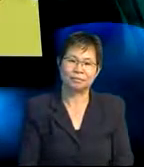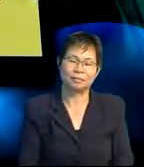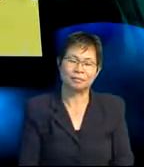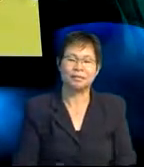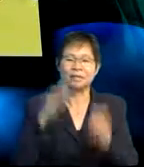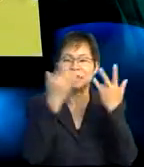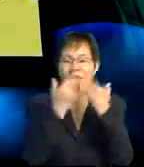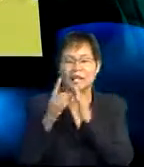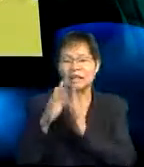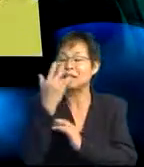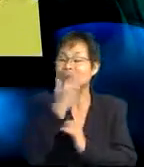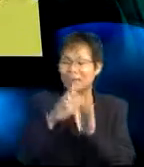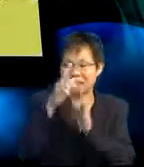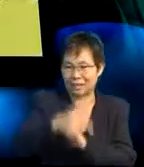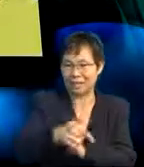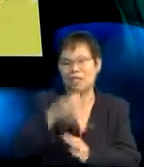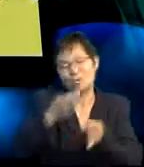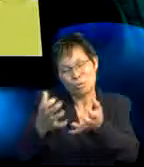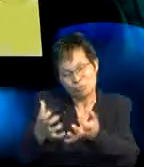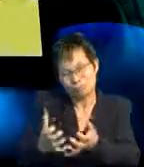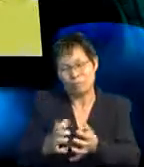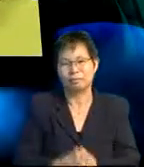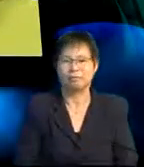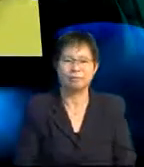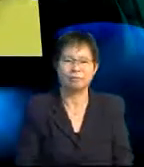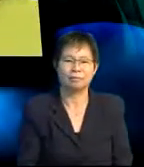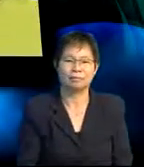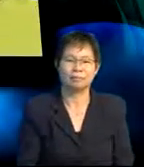You may color it later if you wish.